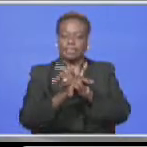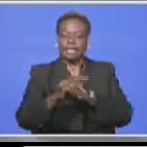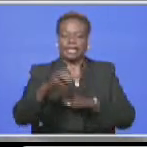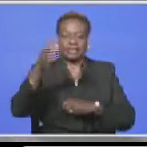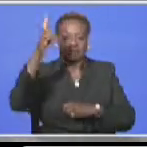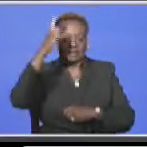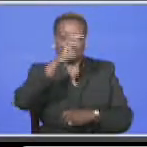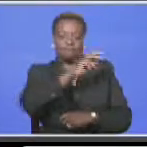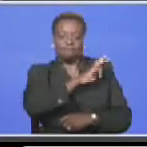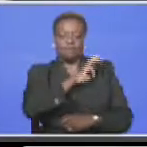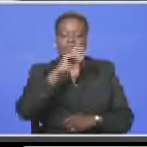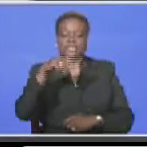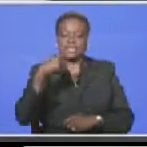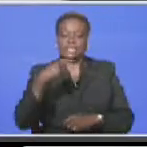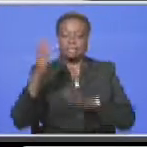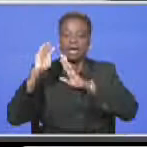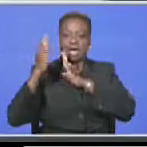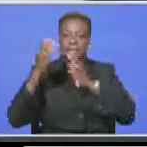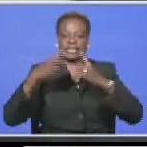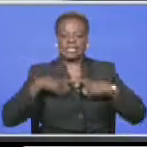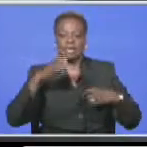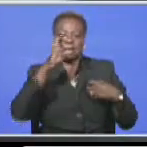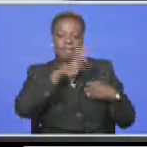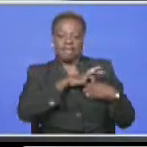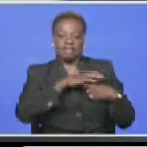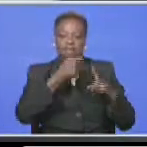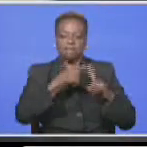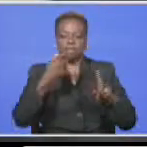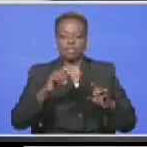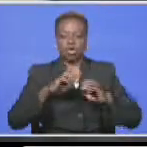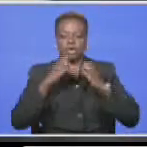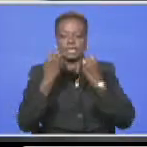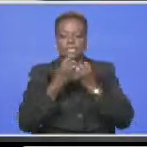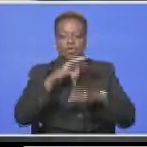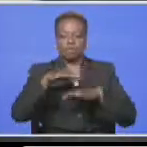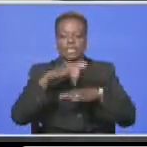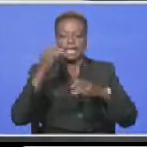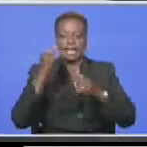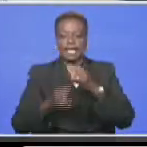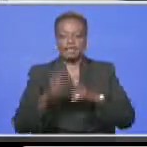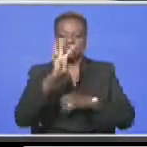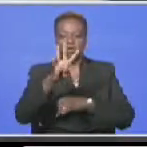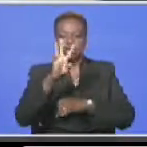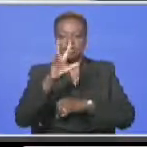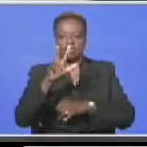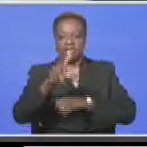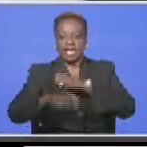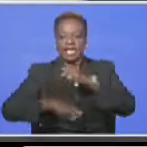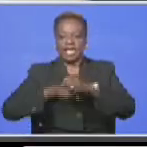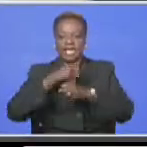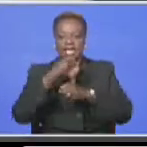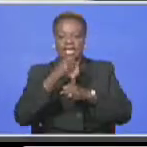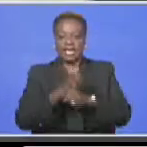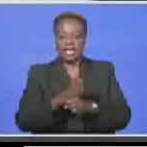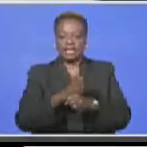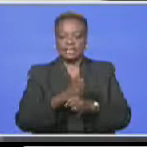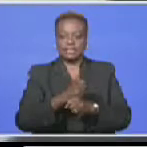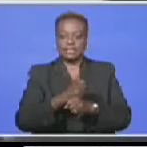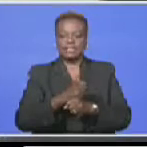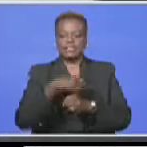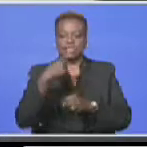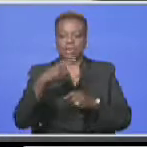has benefited greatly from the International Labor Organization over the past 43 years and reaffirmed the country's